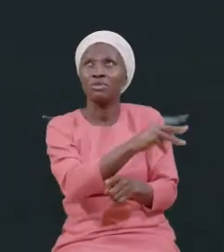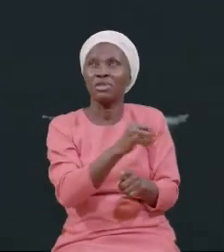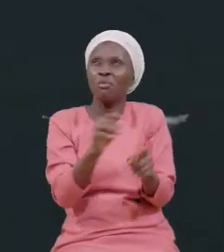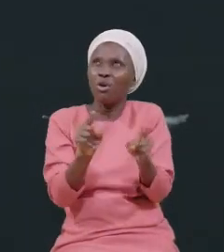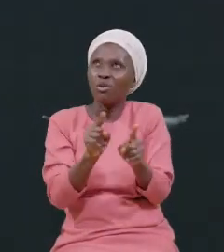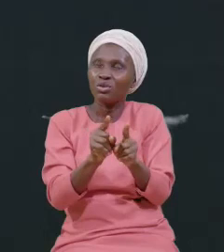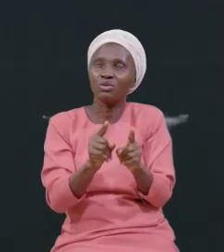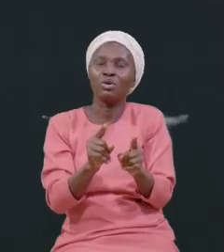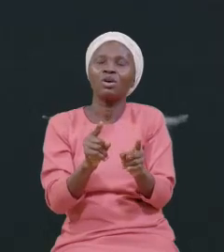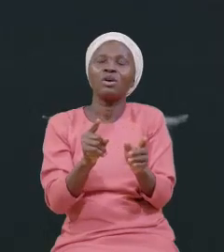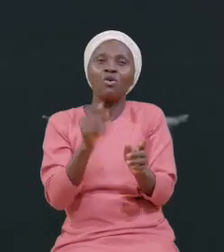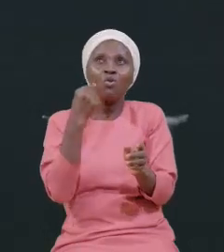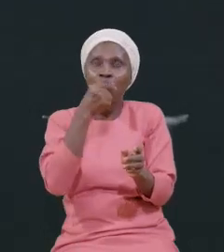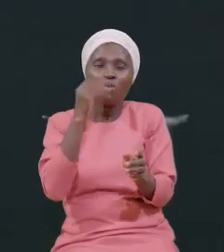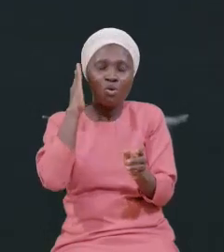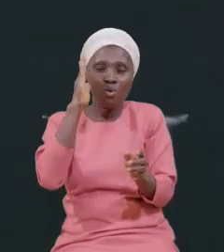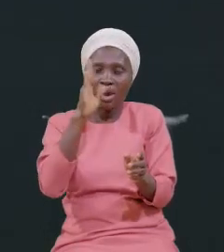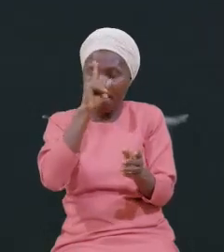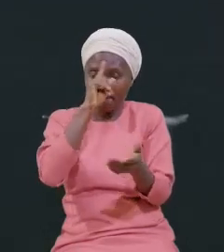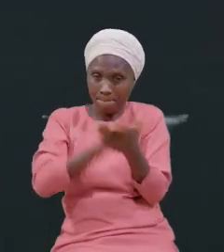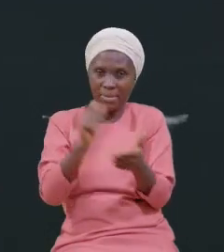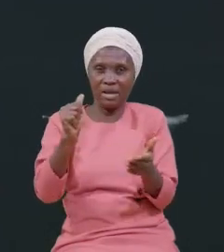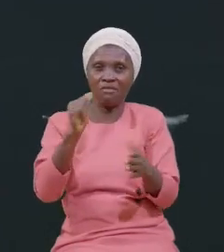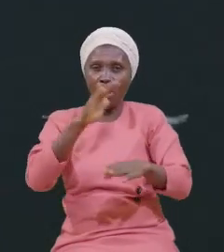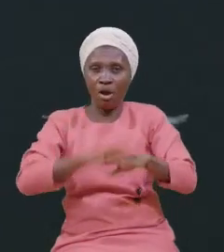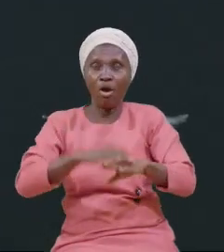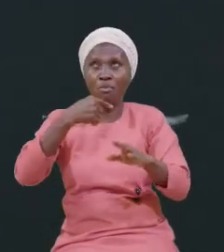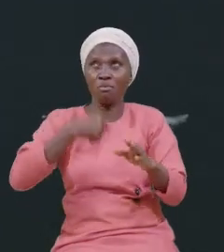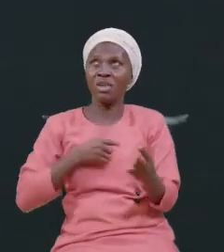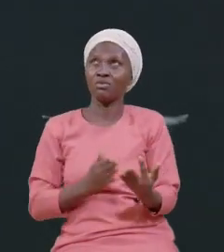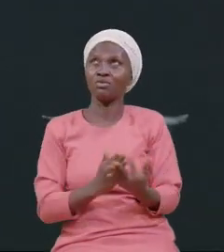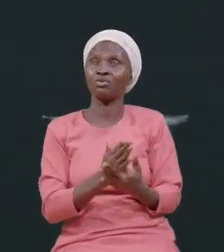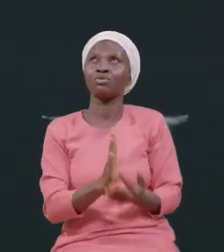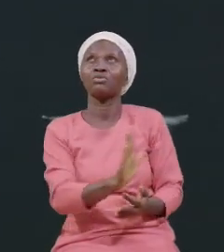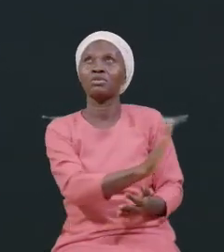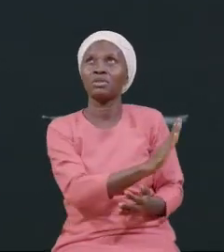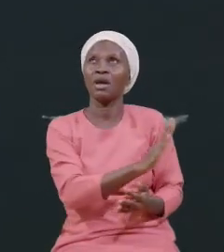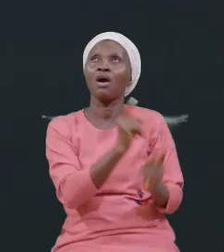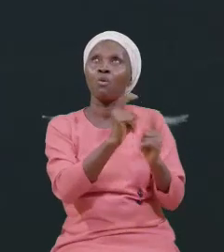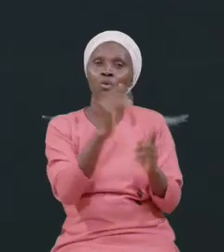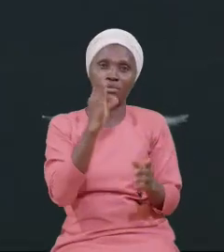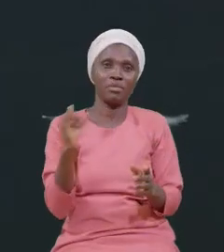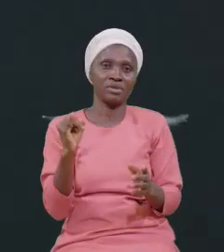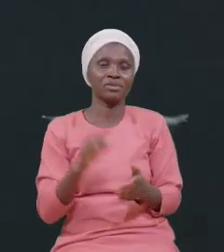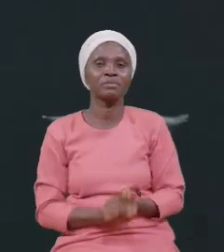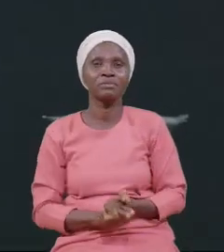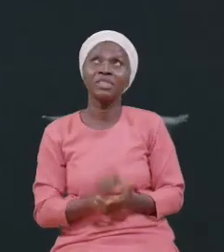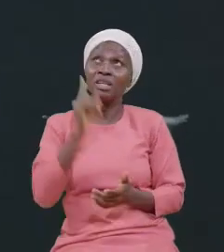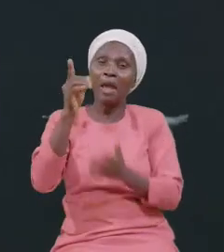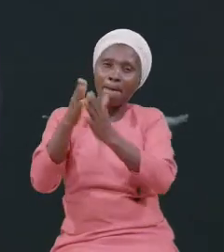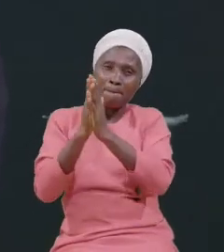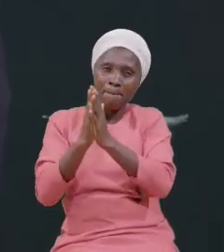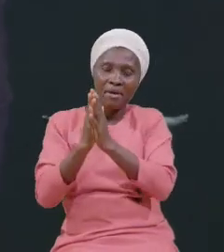shall believe on me through their word. He prayed for